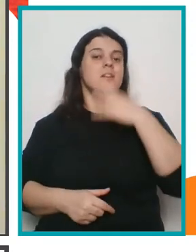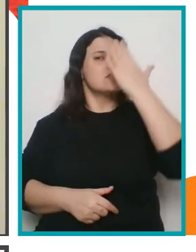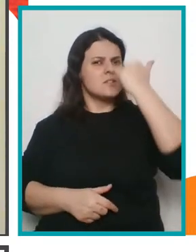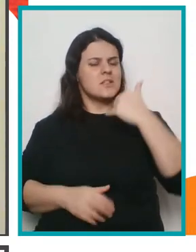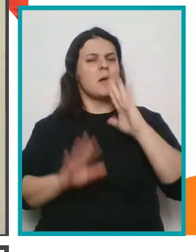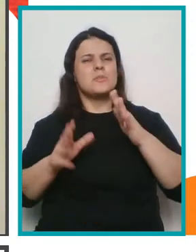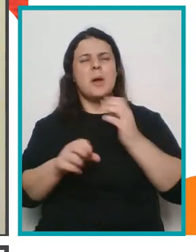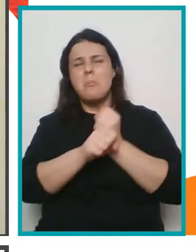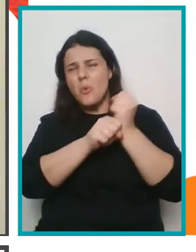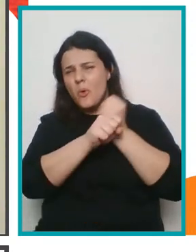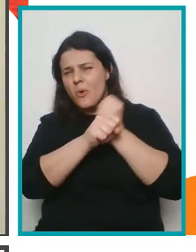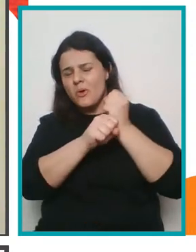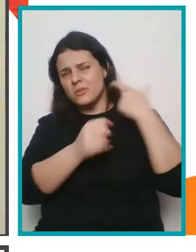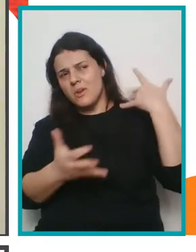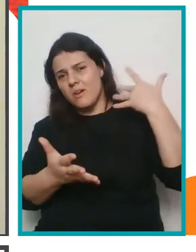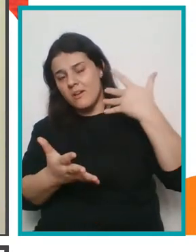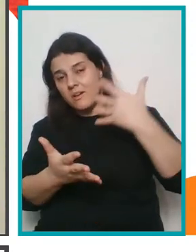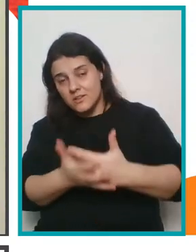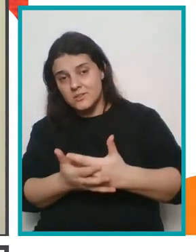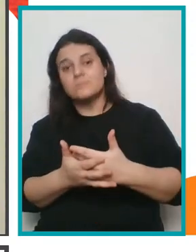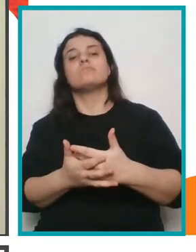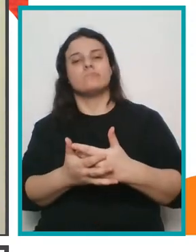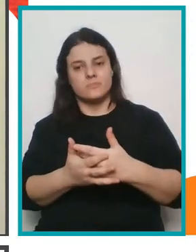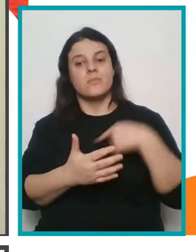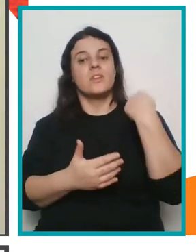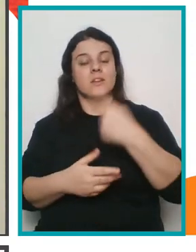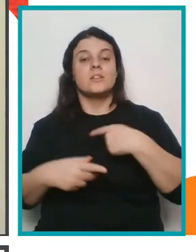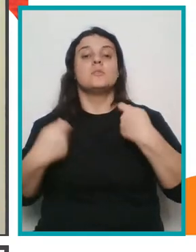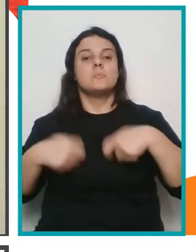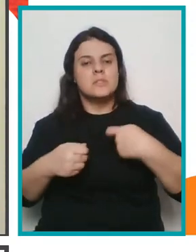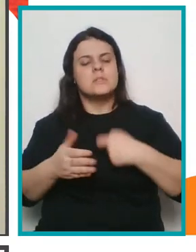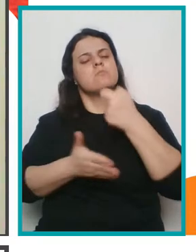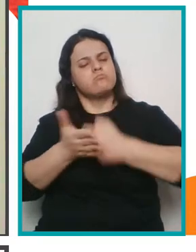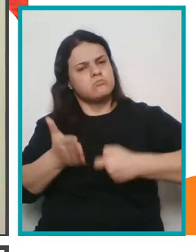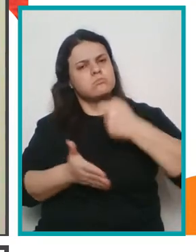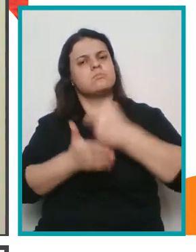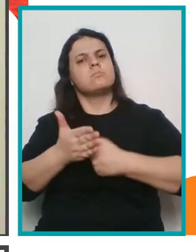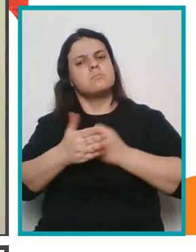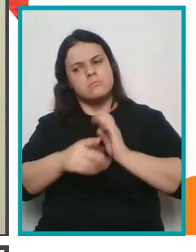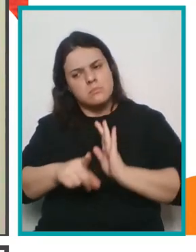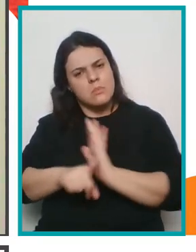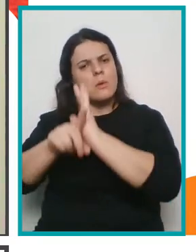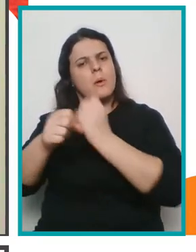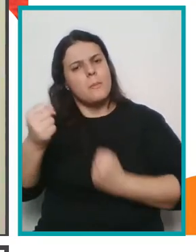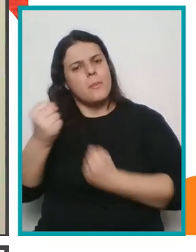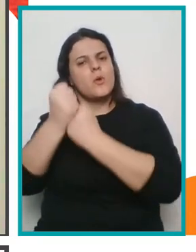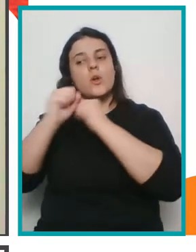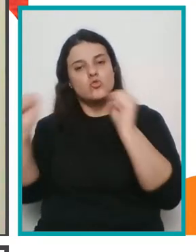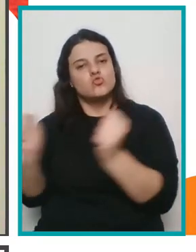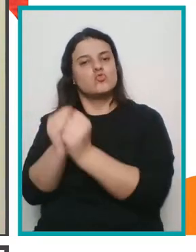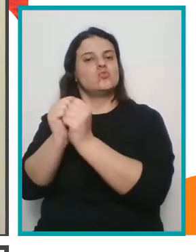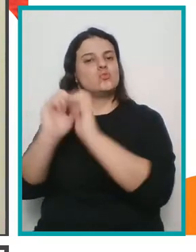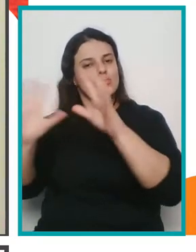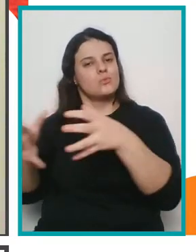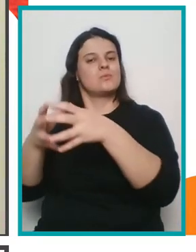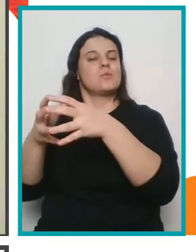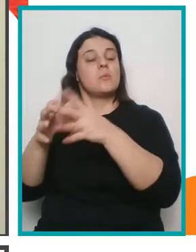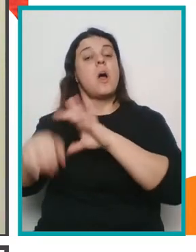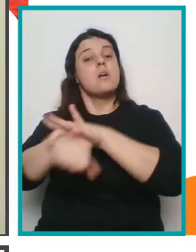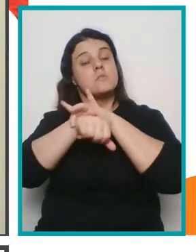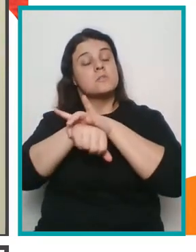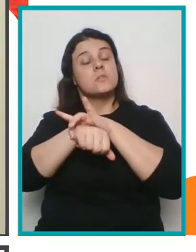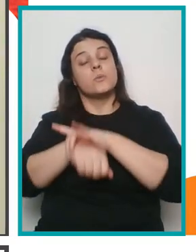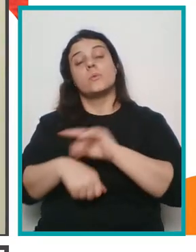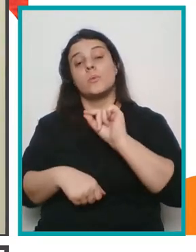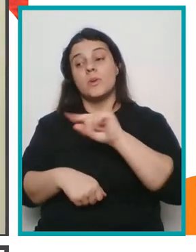the justice that they deserve. Because there is no climate justice without respect of the indigenous